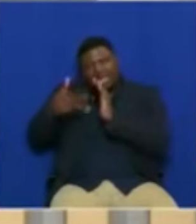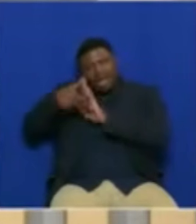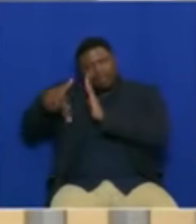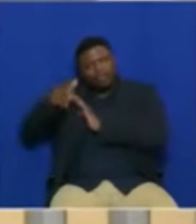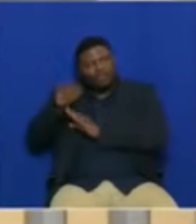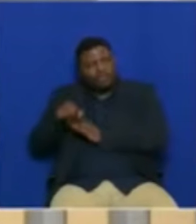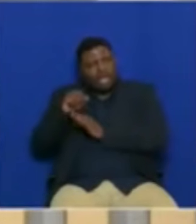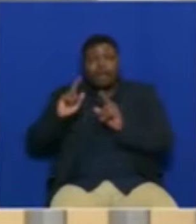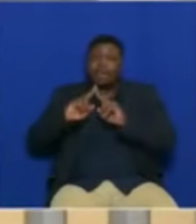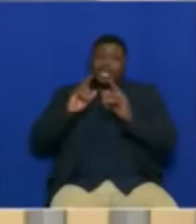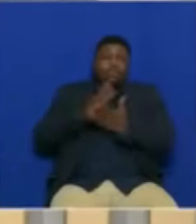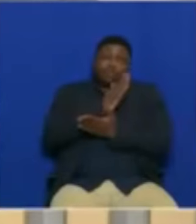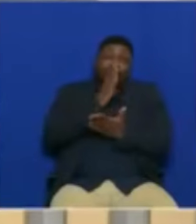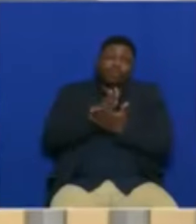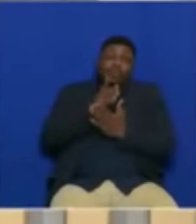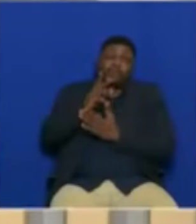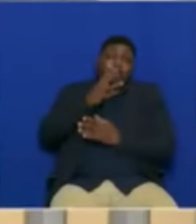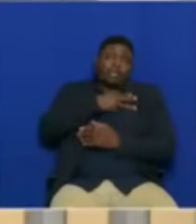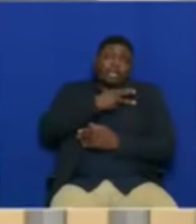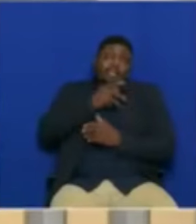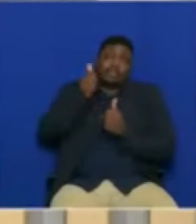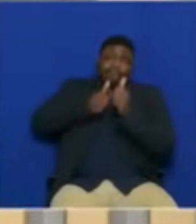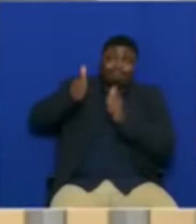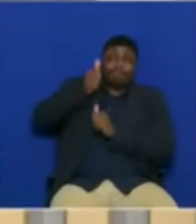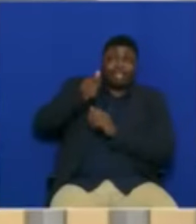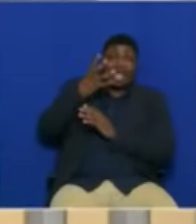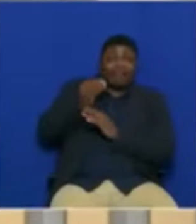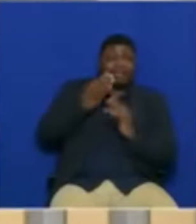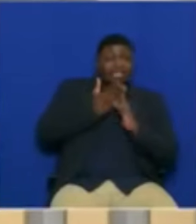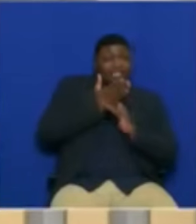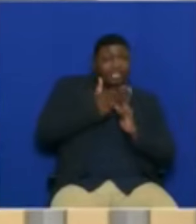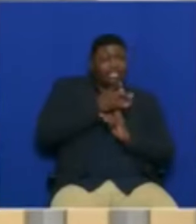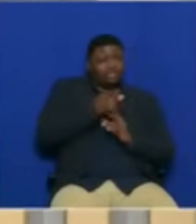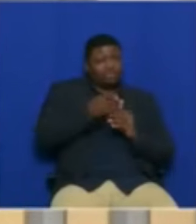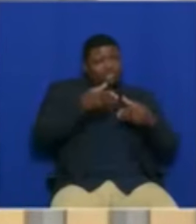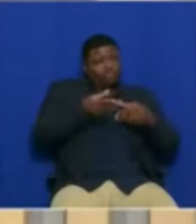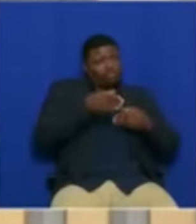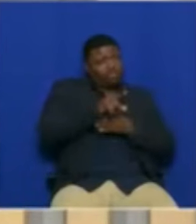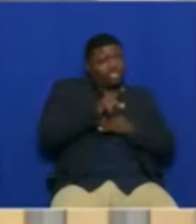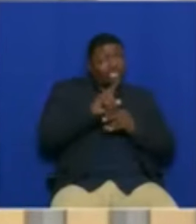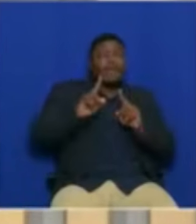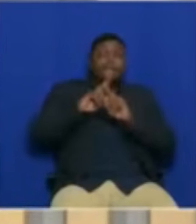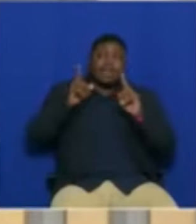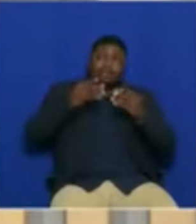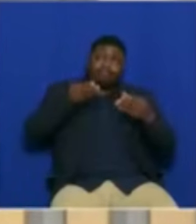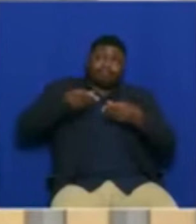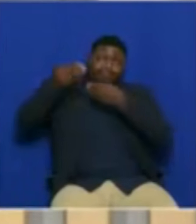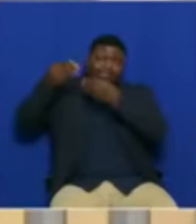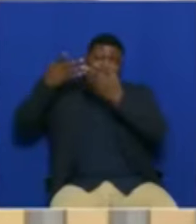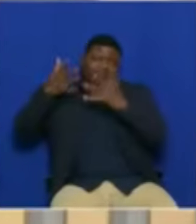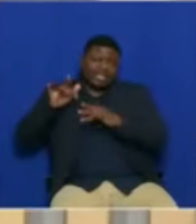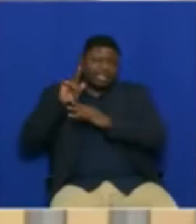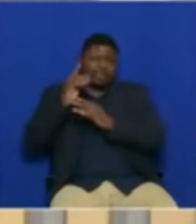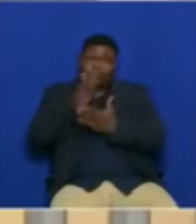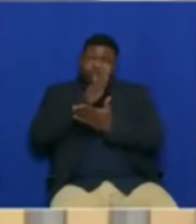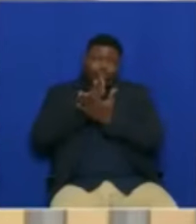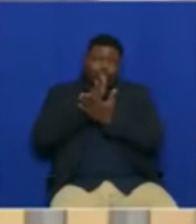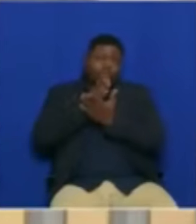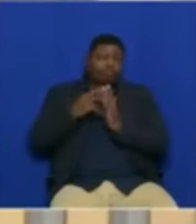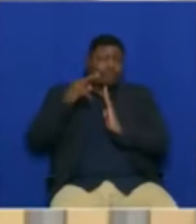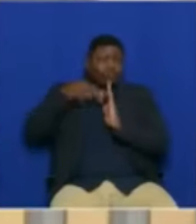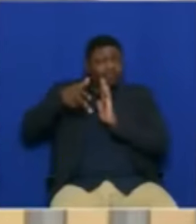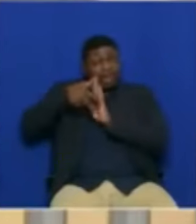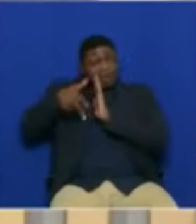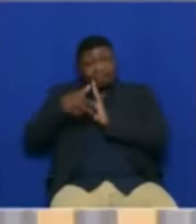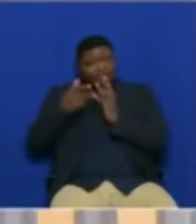but the documents was compiled by the prosecutors and it was filed. There were filings with it. I guess my question is, where